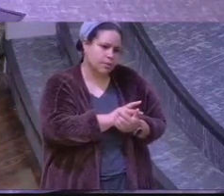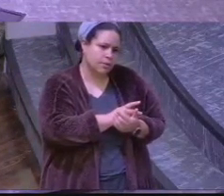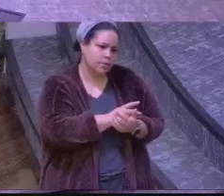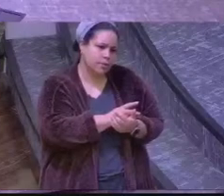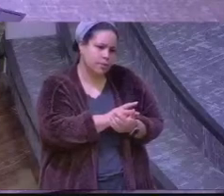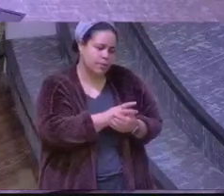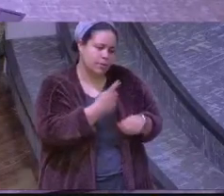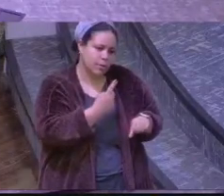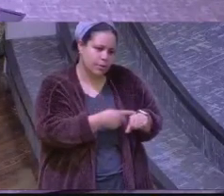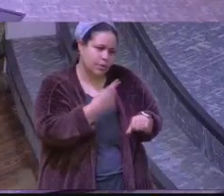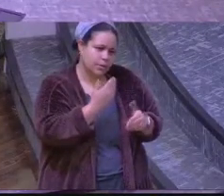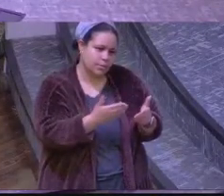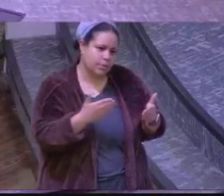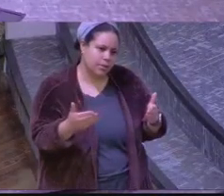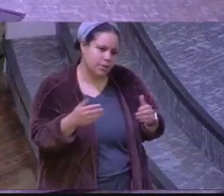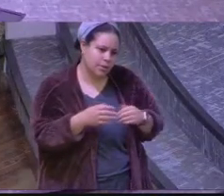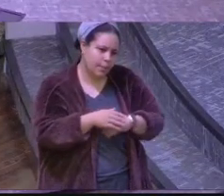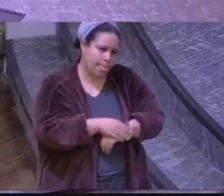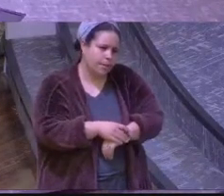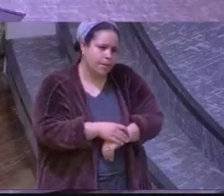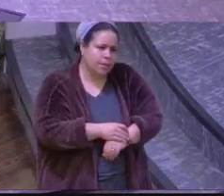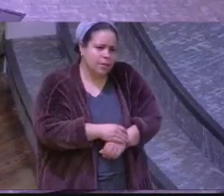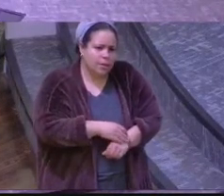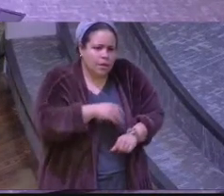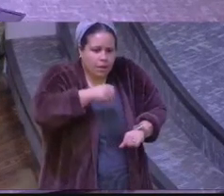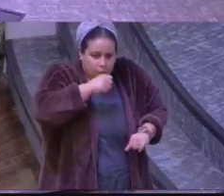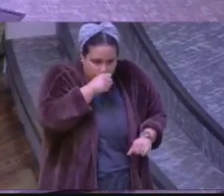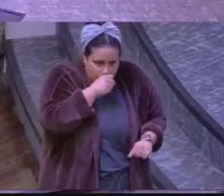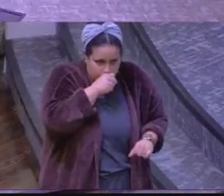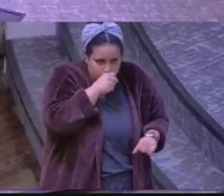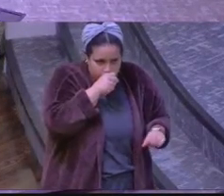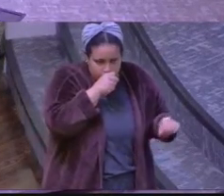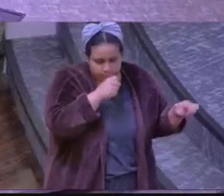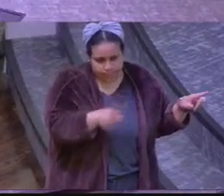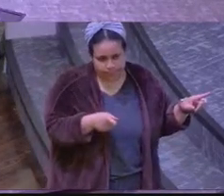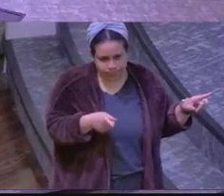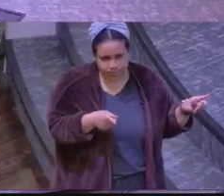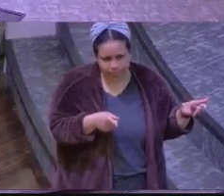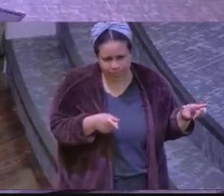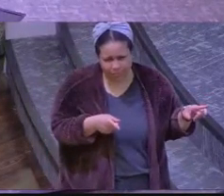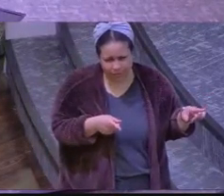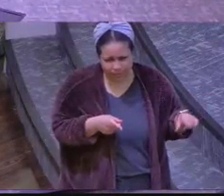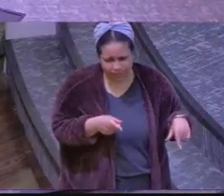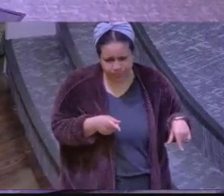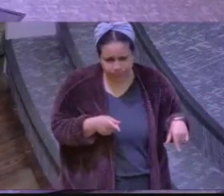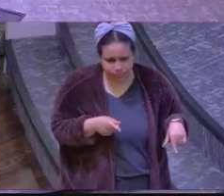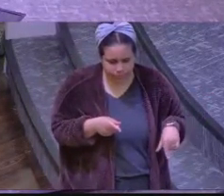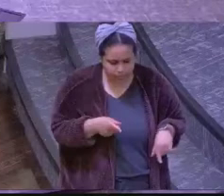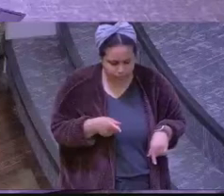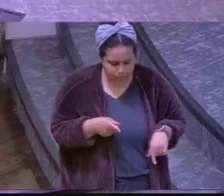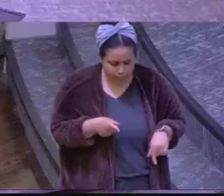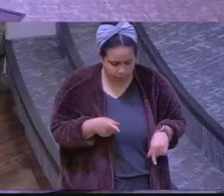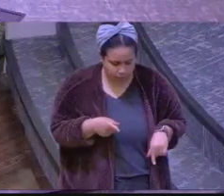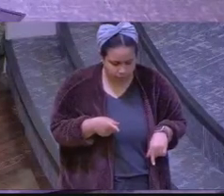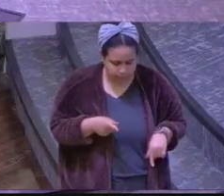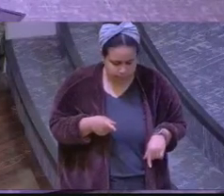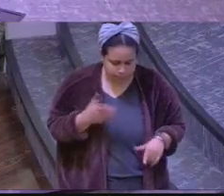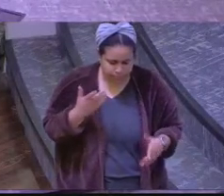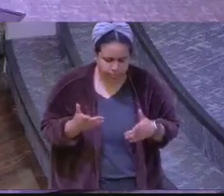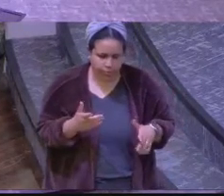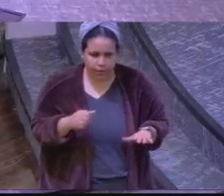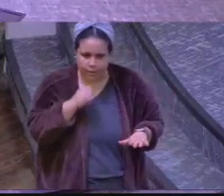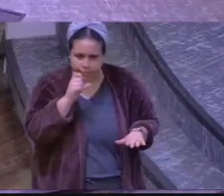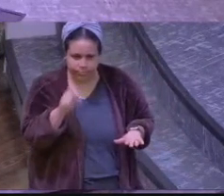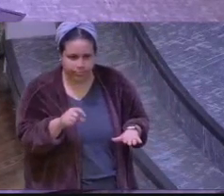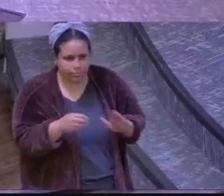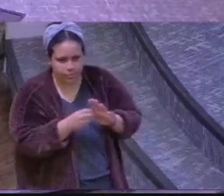payment. I'm going to look at Dr. Blake. I knew it's in the budget. Maybe it shouldn't have been. We'll look at